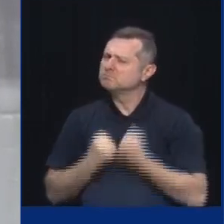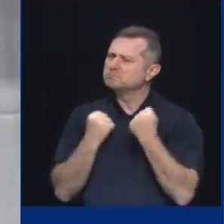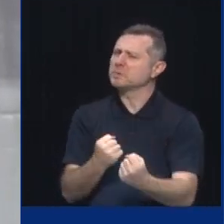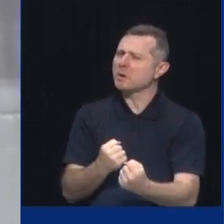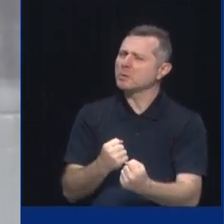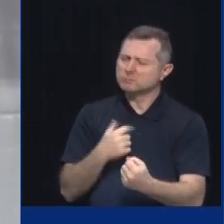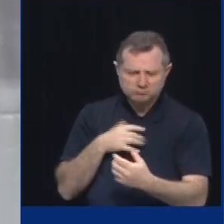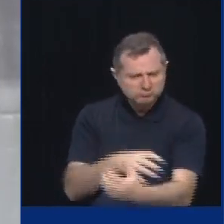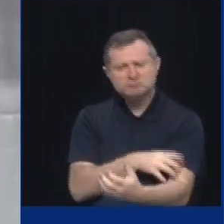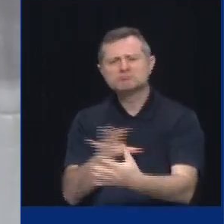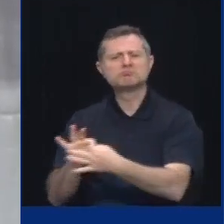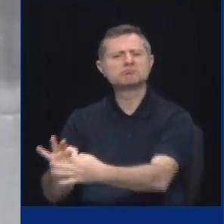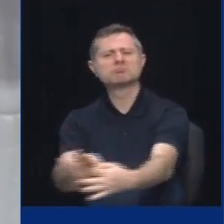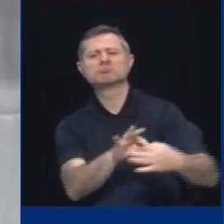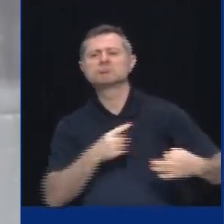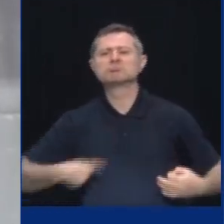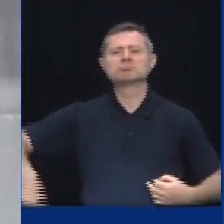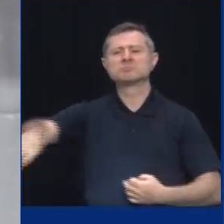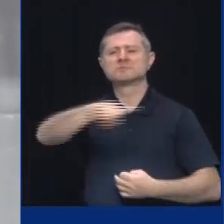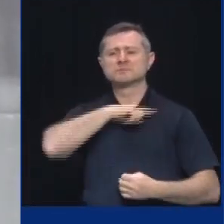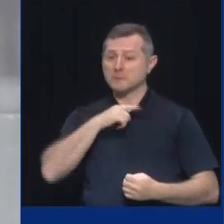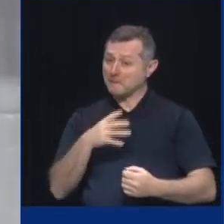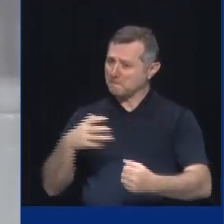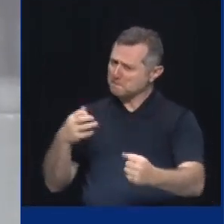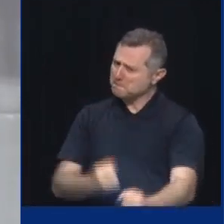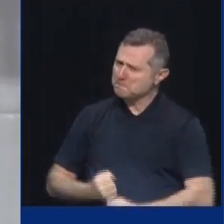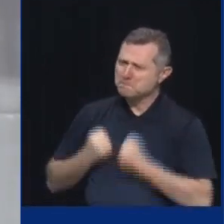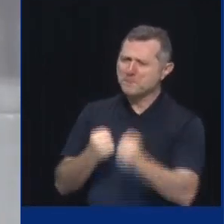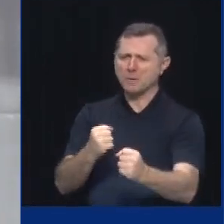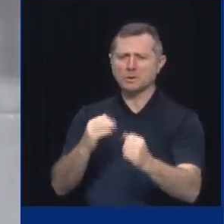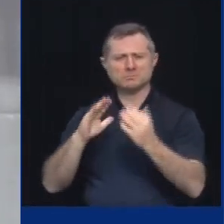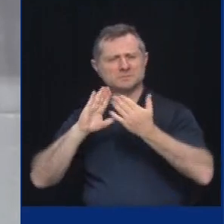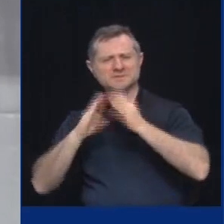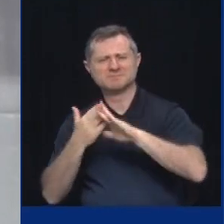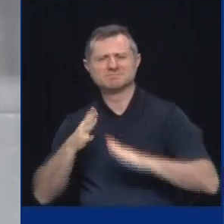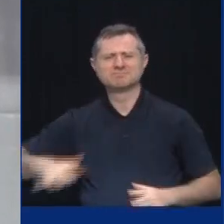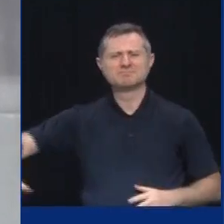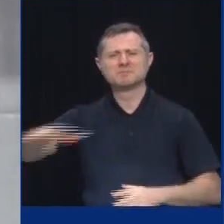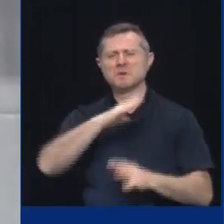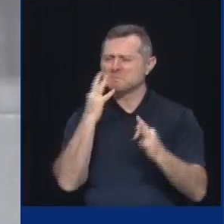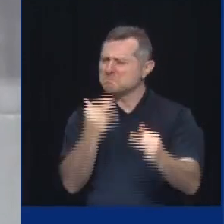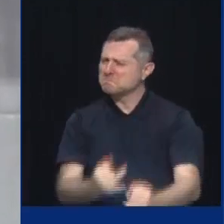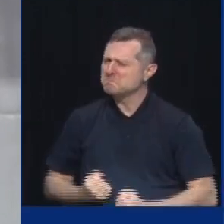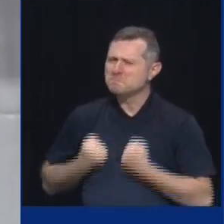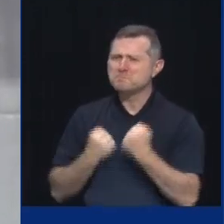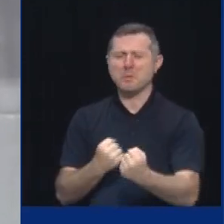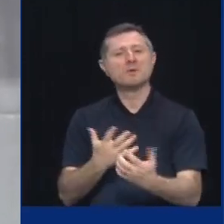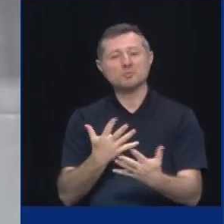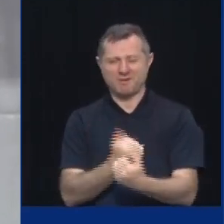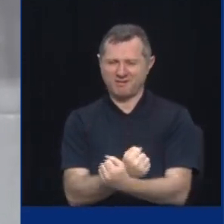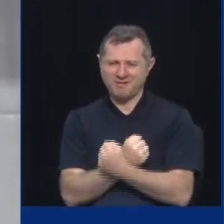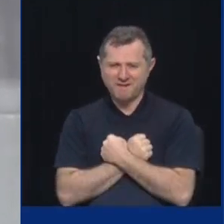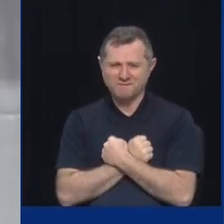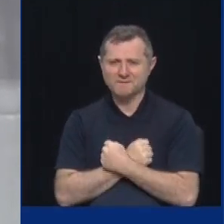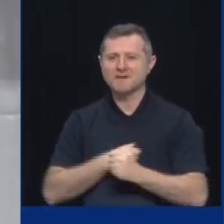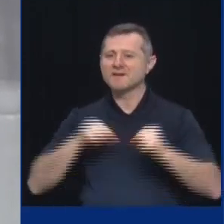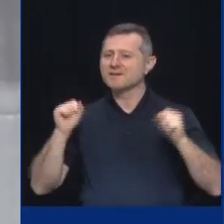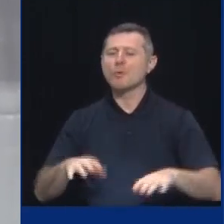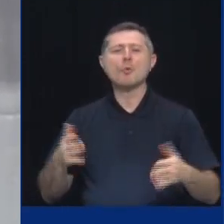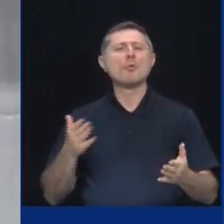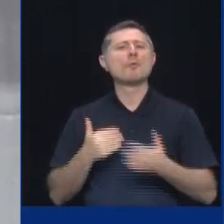unity and the power of community and the power of love can do. We've never